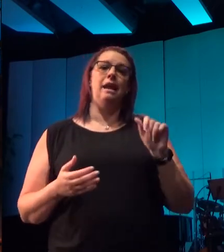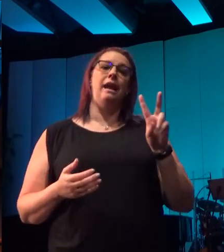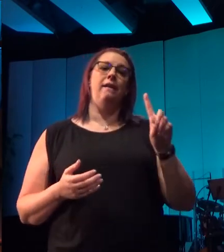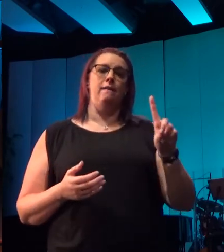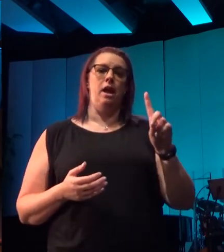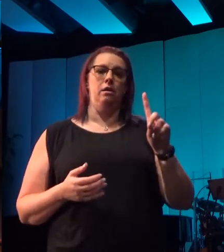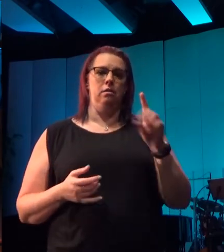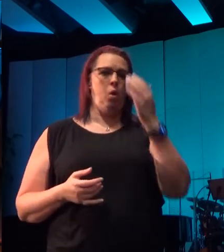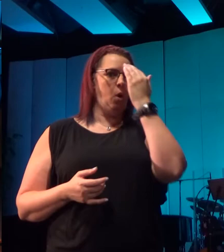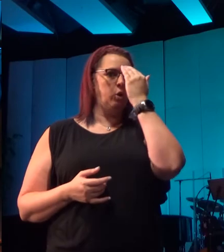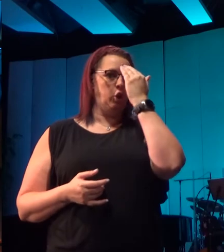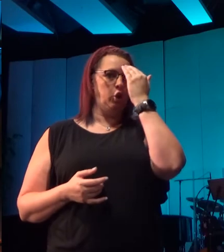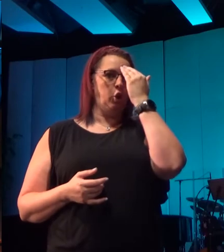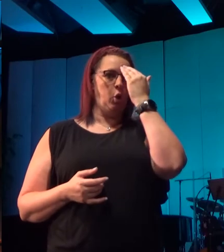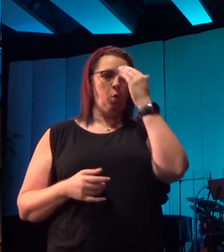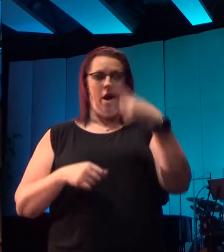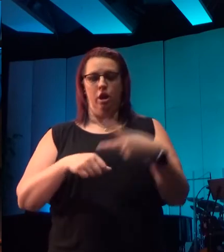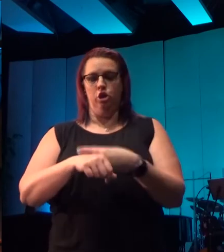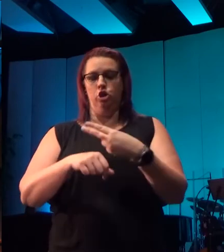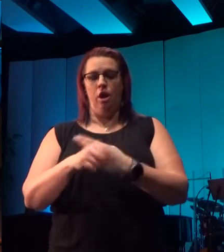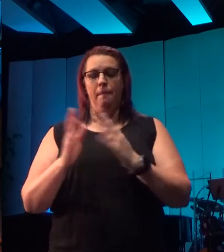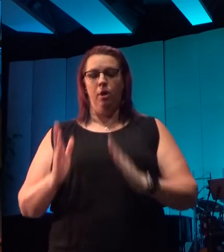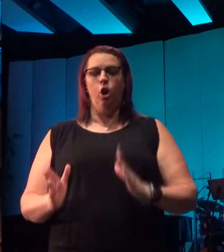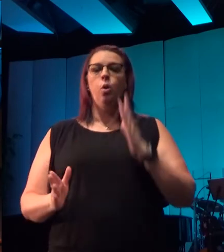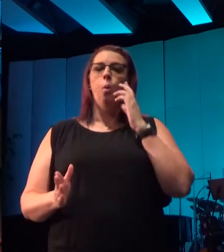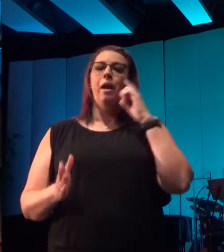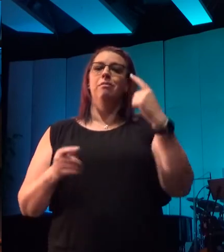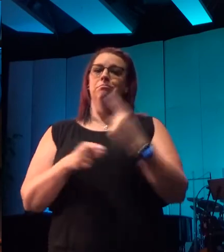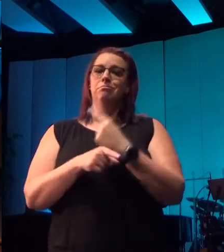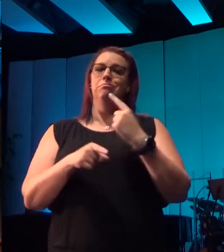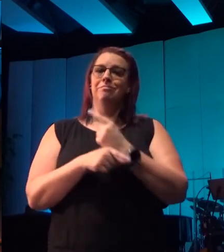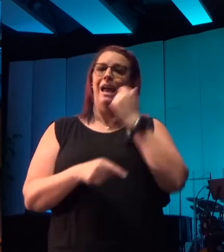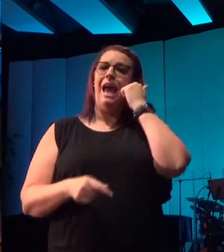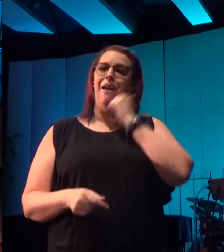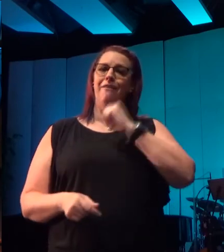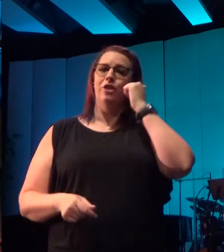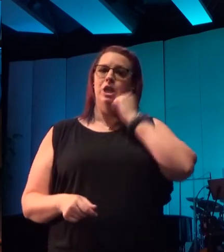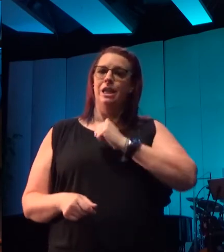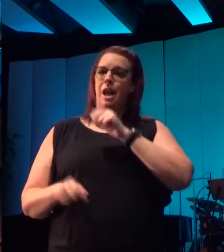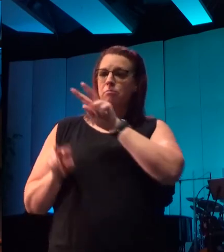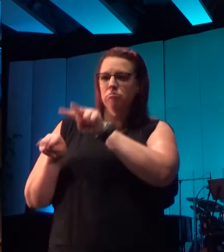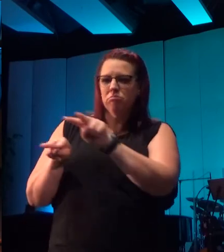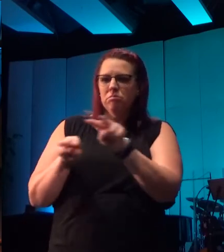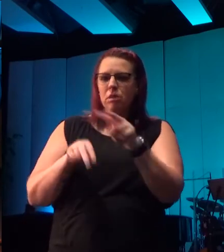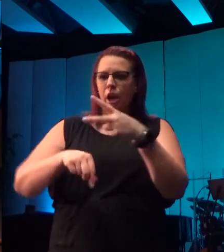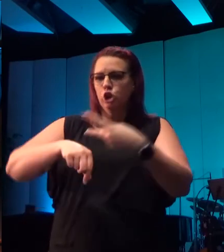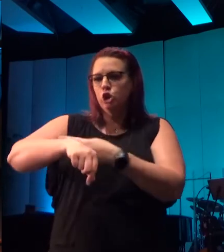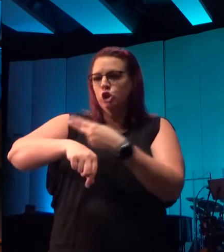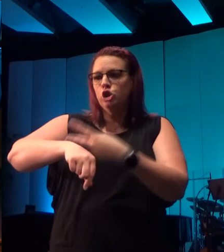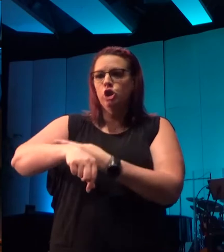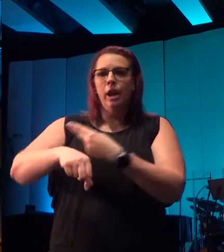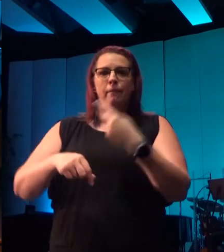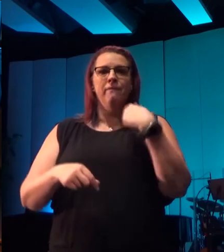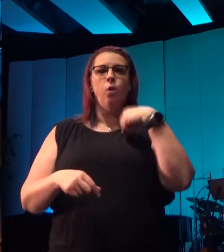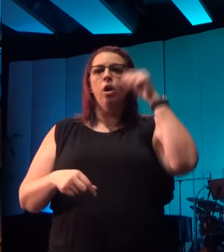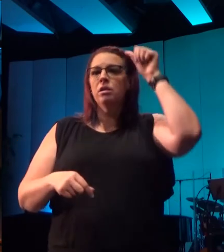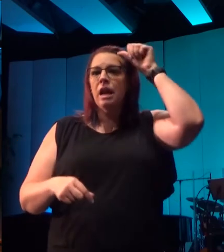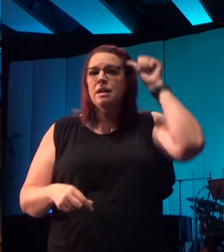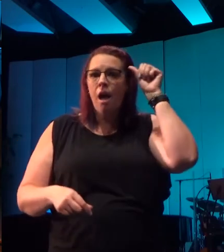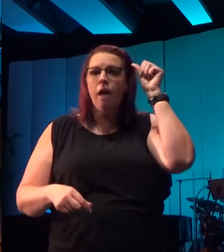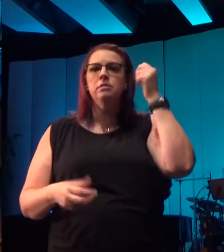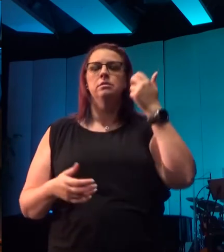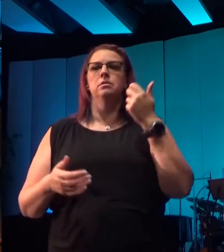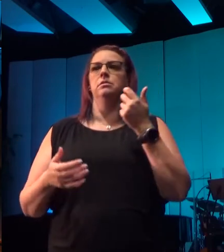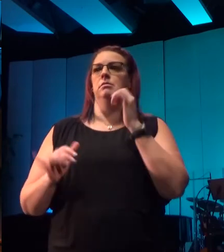shepherd will regularly, almost daily, check the heads of the sheep for any cuts or stickers and apply a